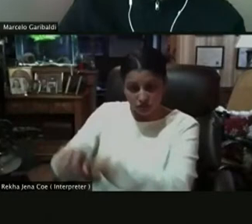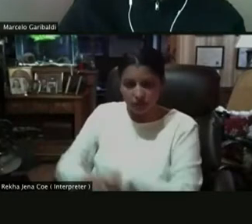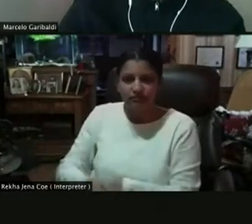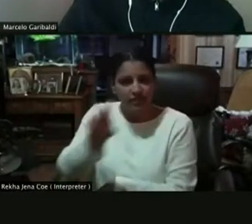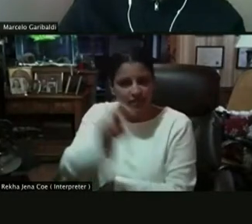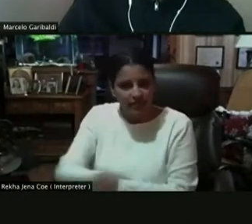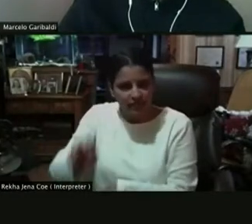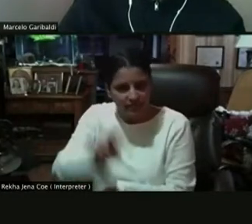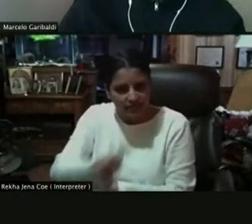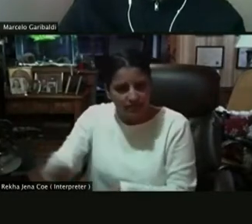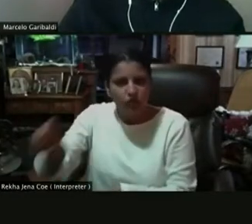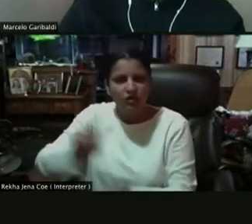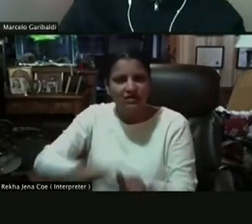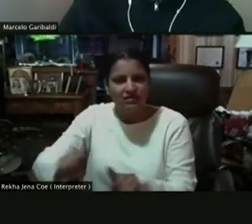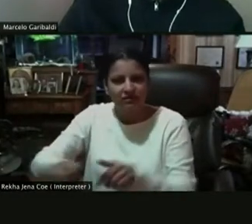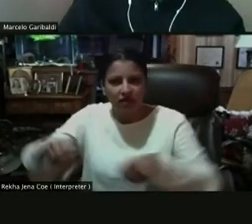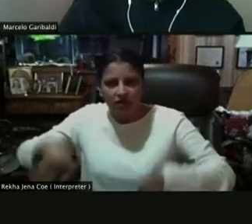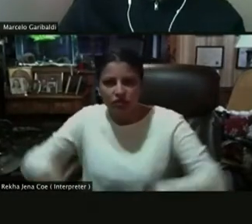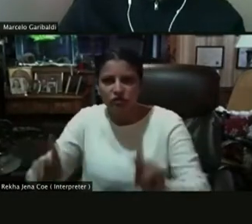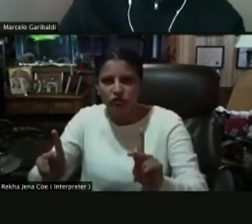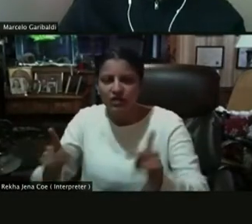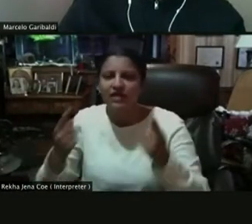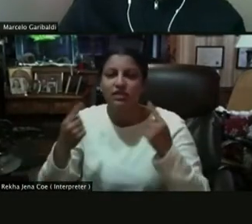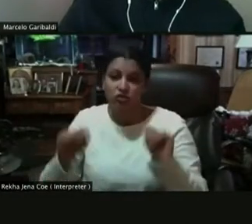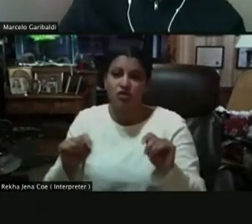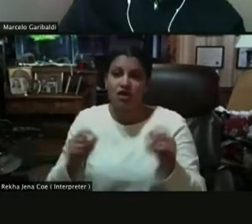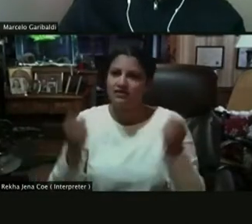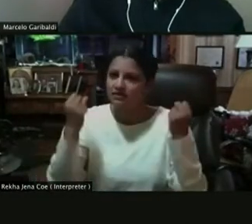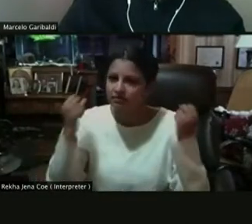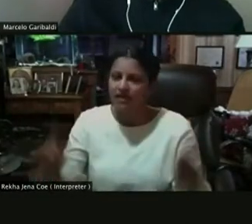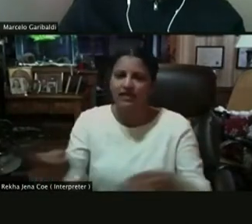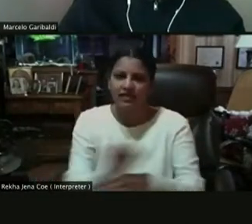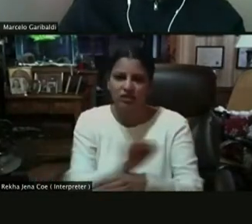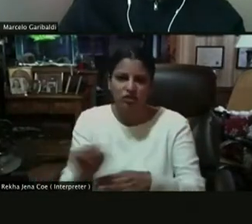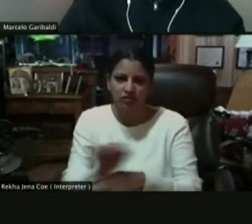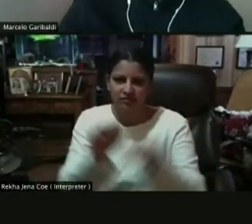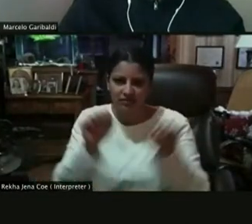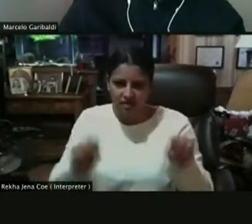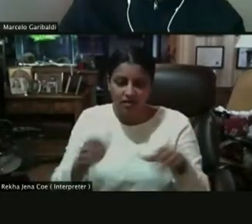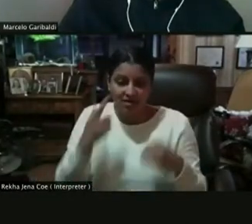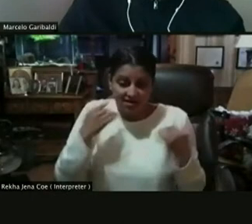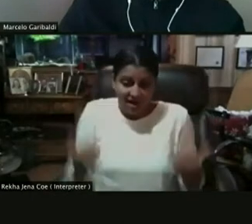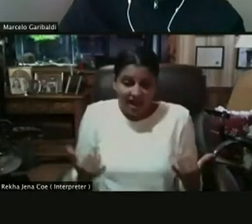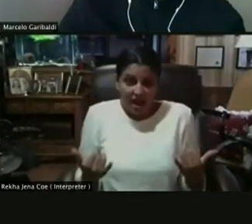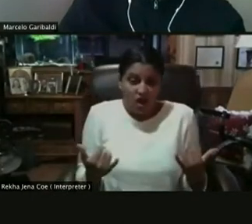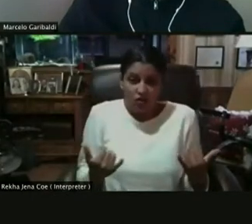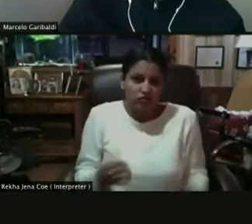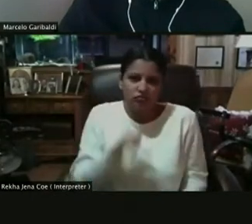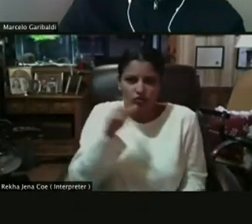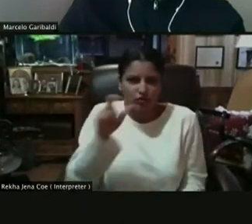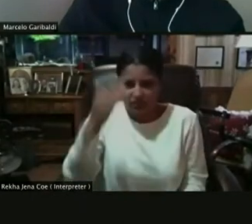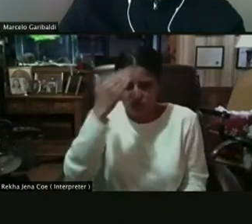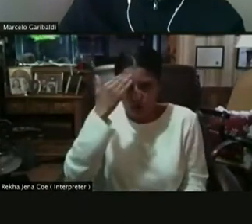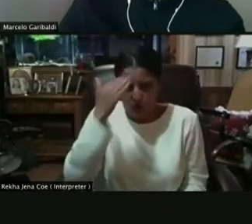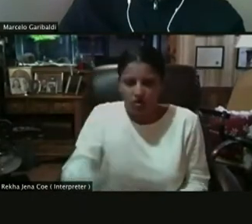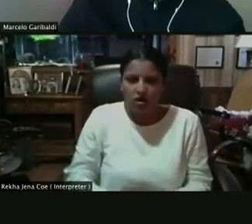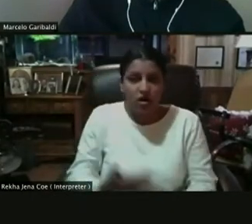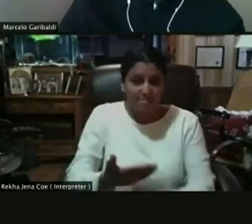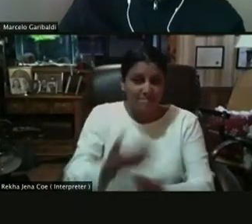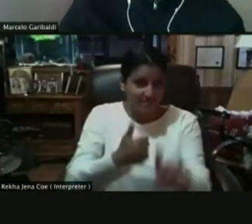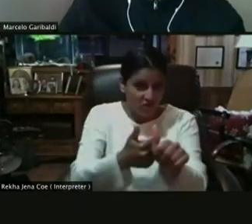and try to get internships. And you don't have to know what you want to do right now. I ran away from medicine